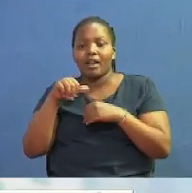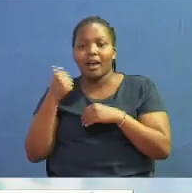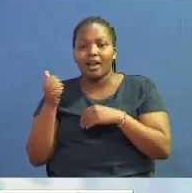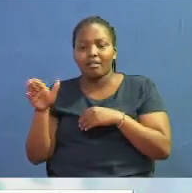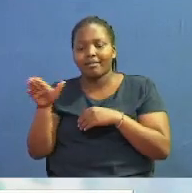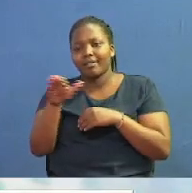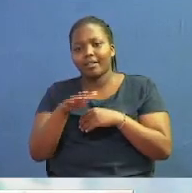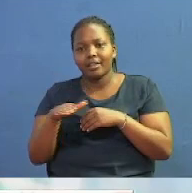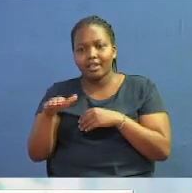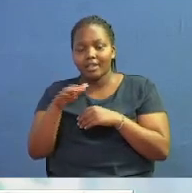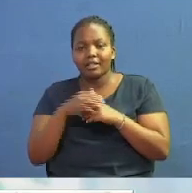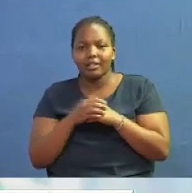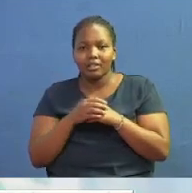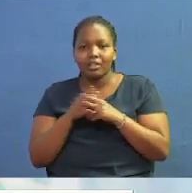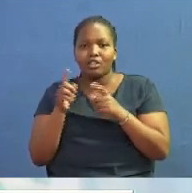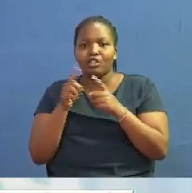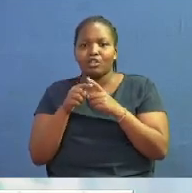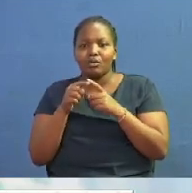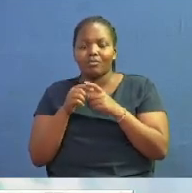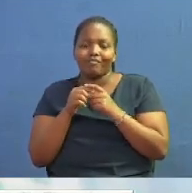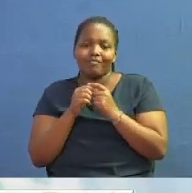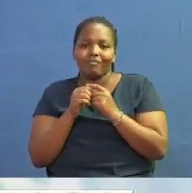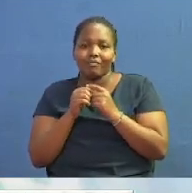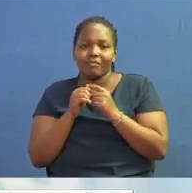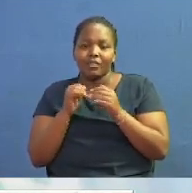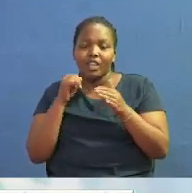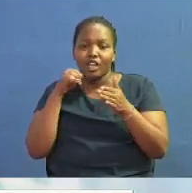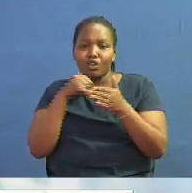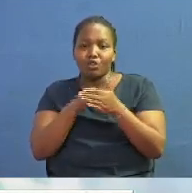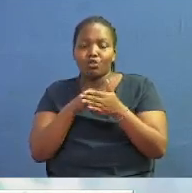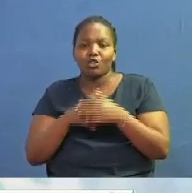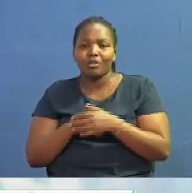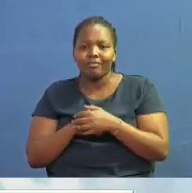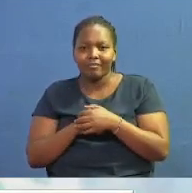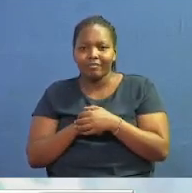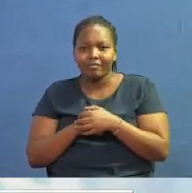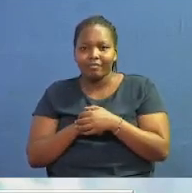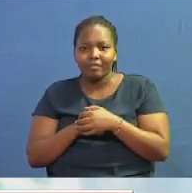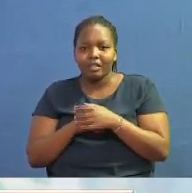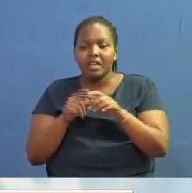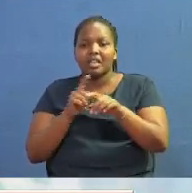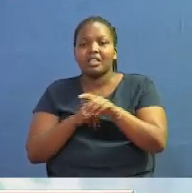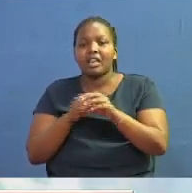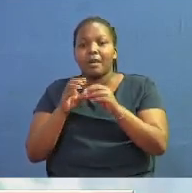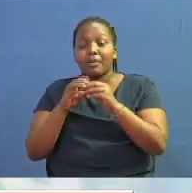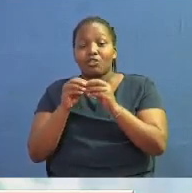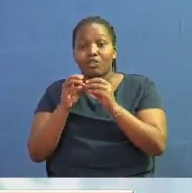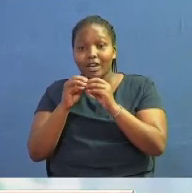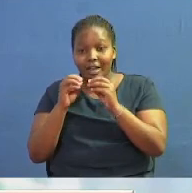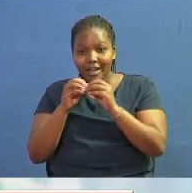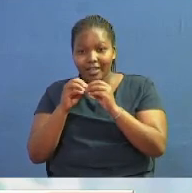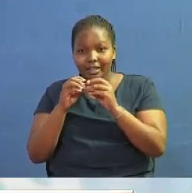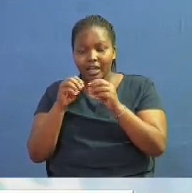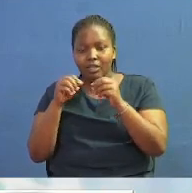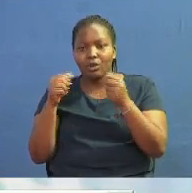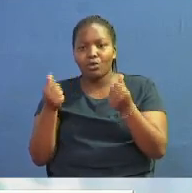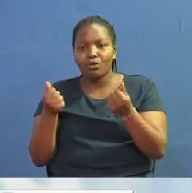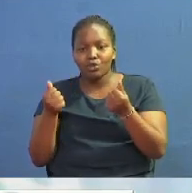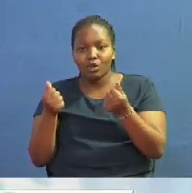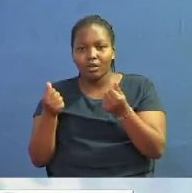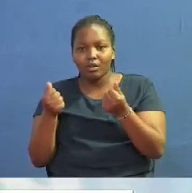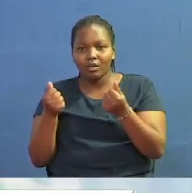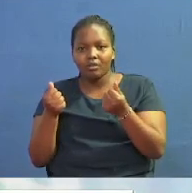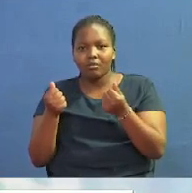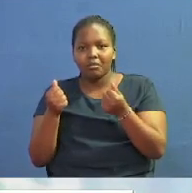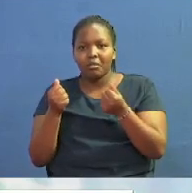directed to inclusion. And you know, inclusion is where we say, when you create a solution for the person who is deemed to be the least in